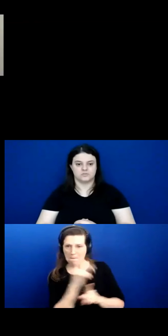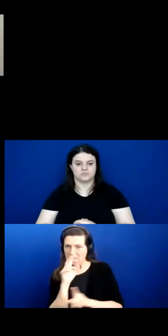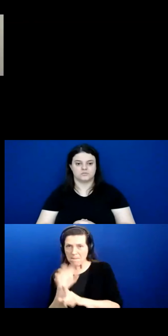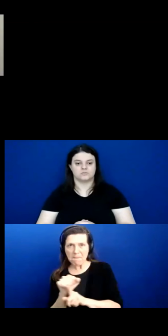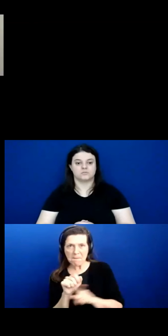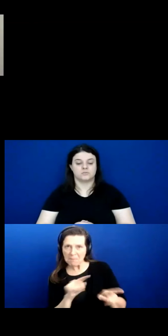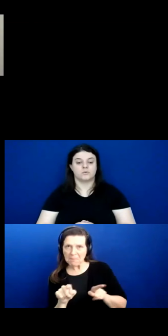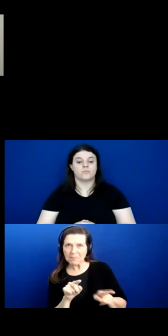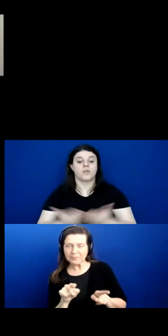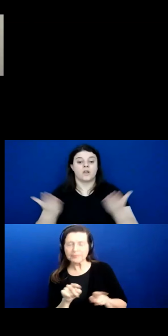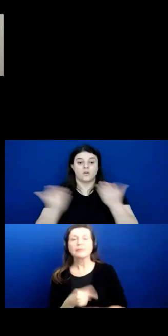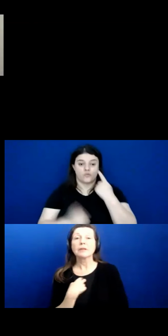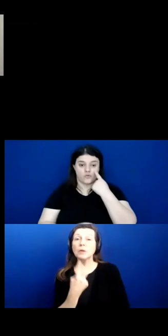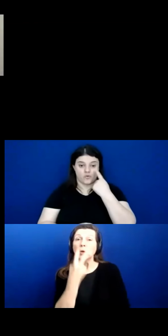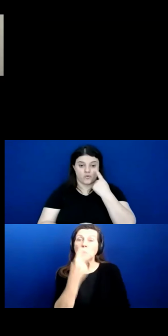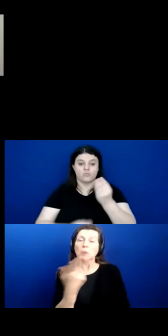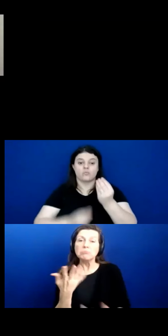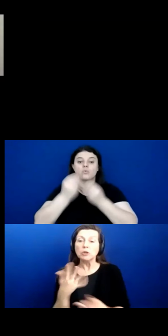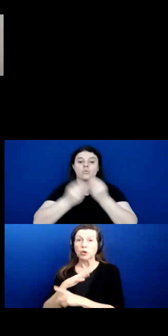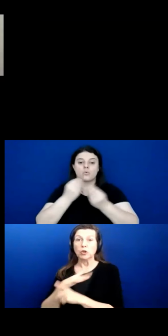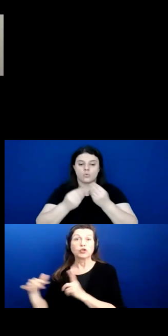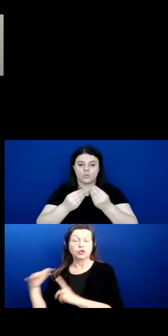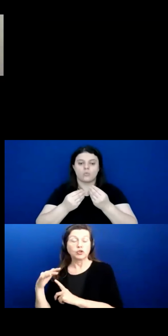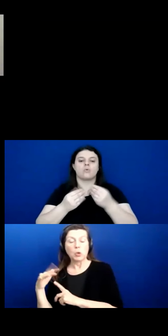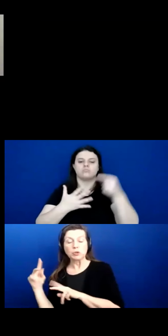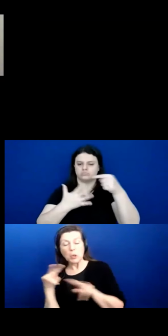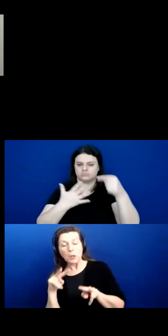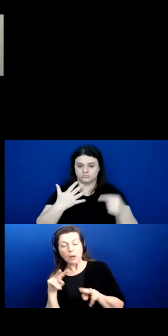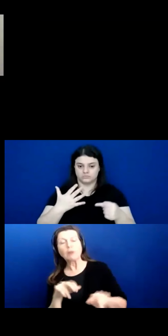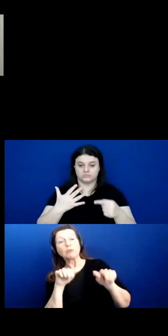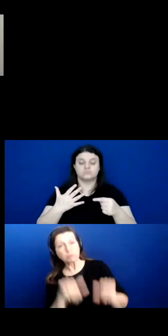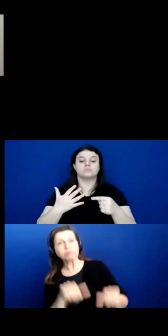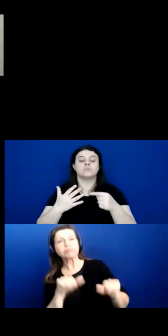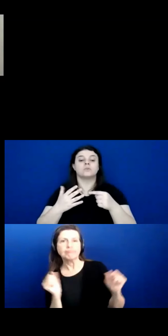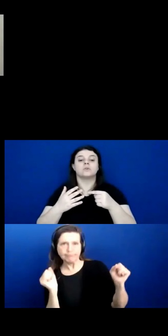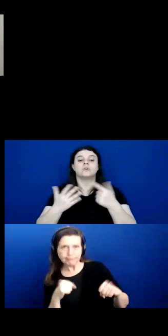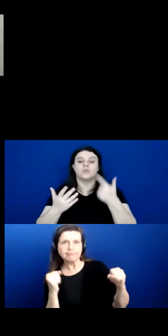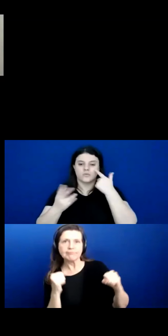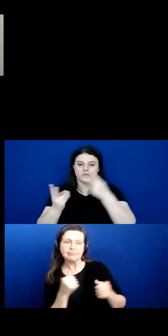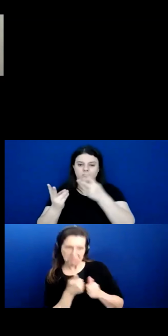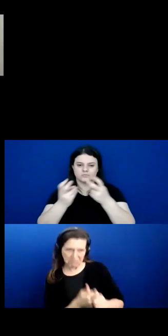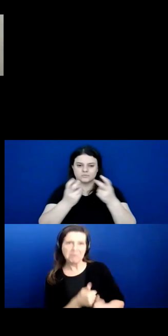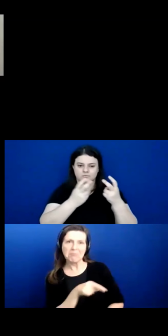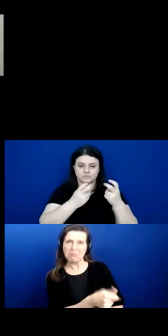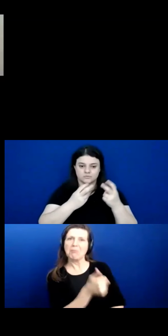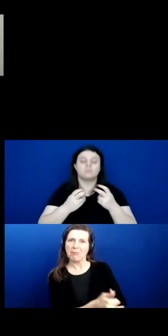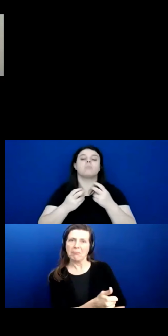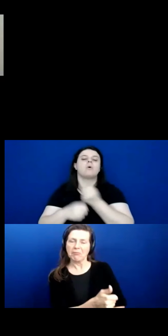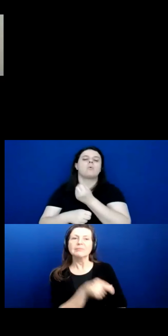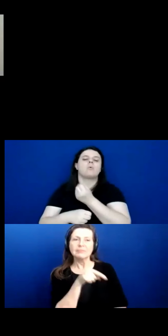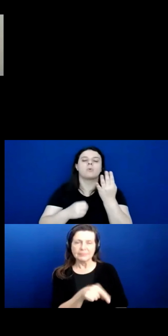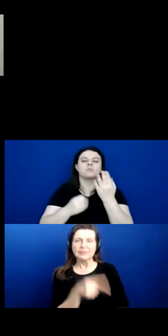And when we look at how social validity measurement is carried out, we see that such measurement usually focuses on